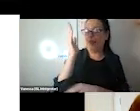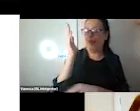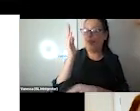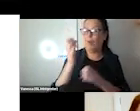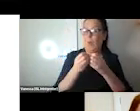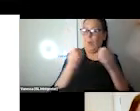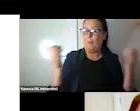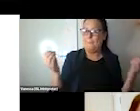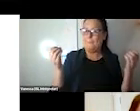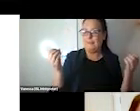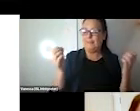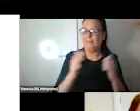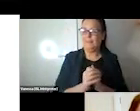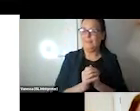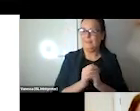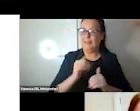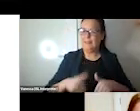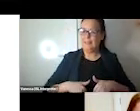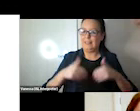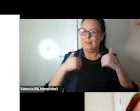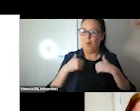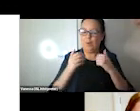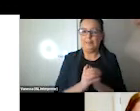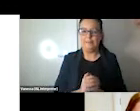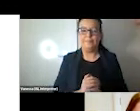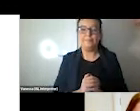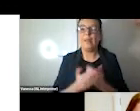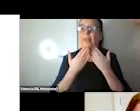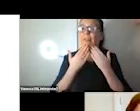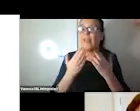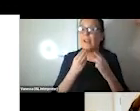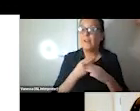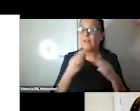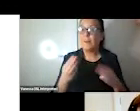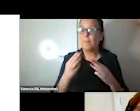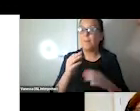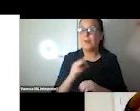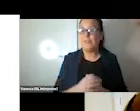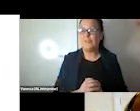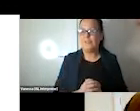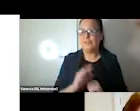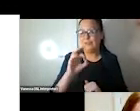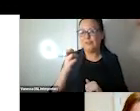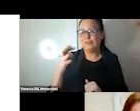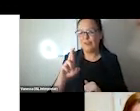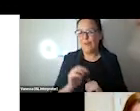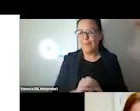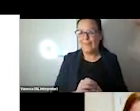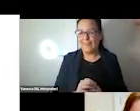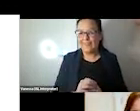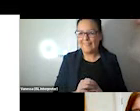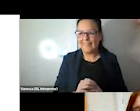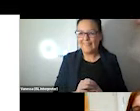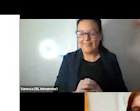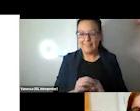So over to you, Geraldine. And thank you very much, Ger. And can I